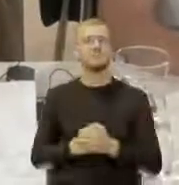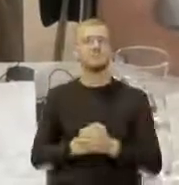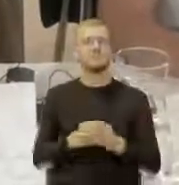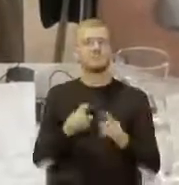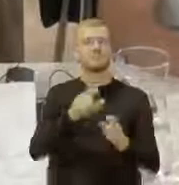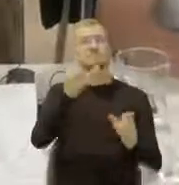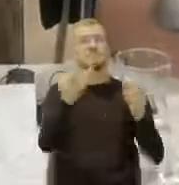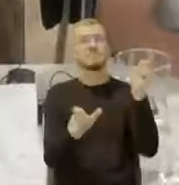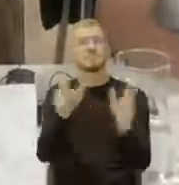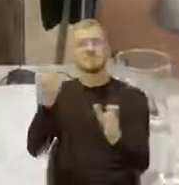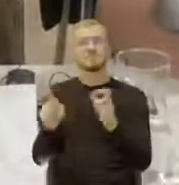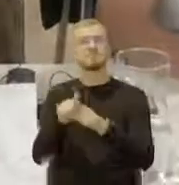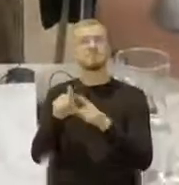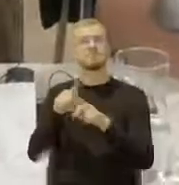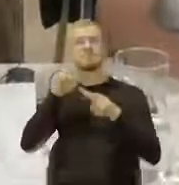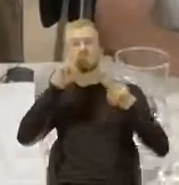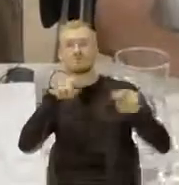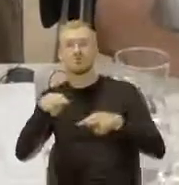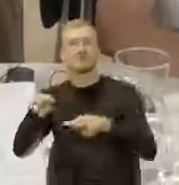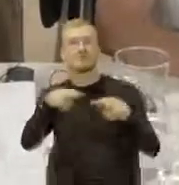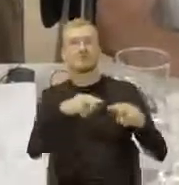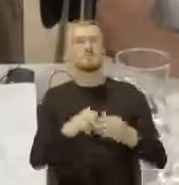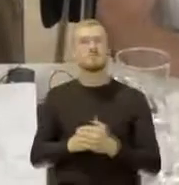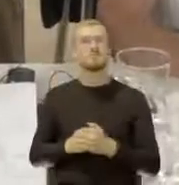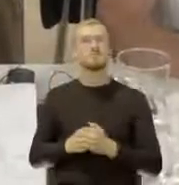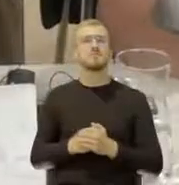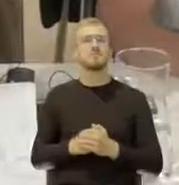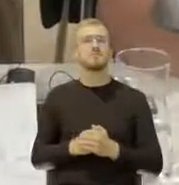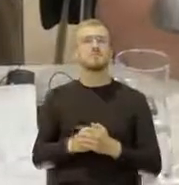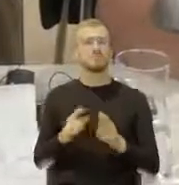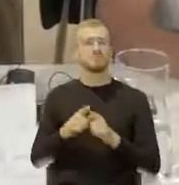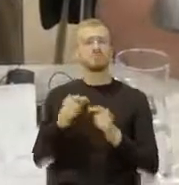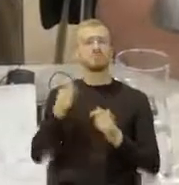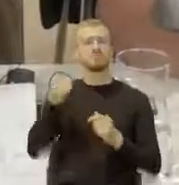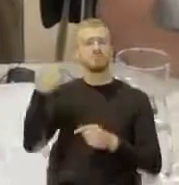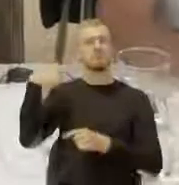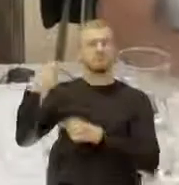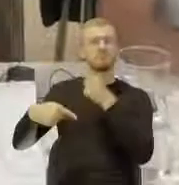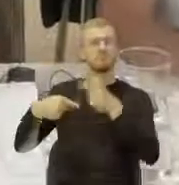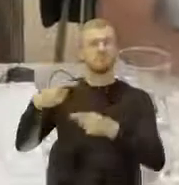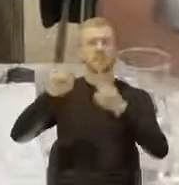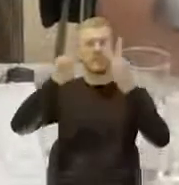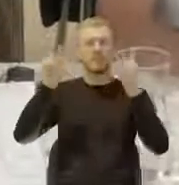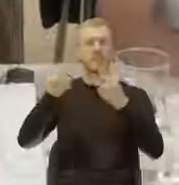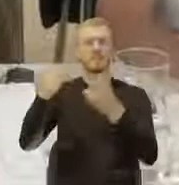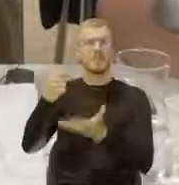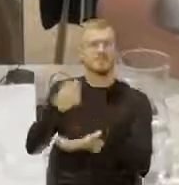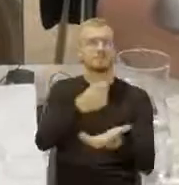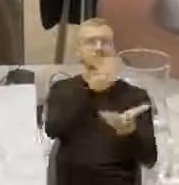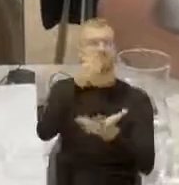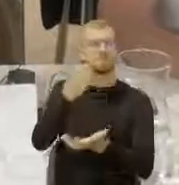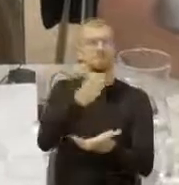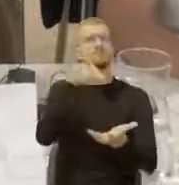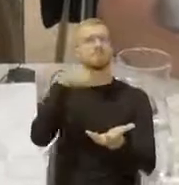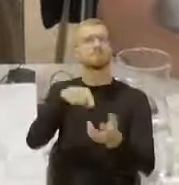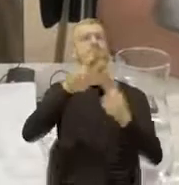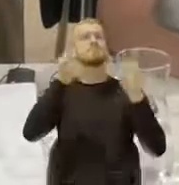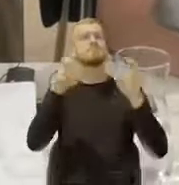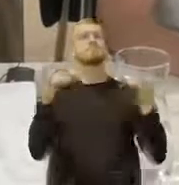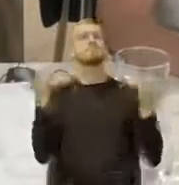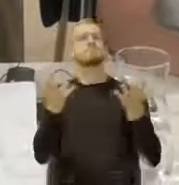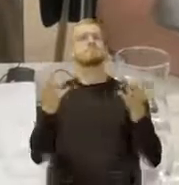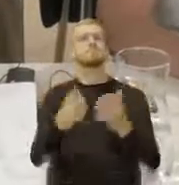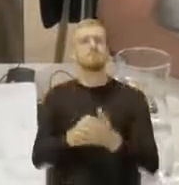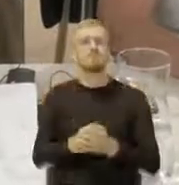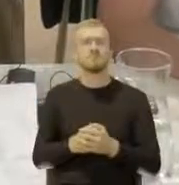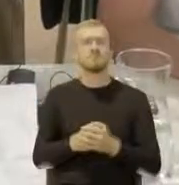about packages for the post-COVID recovery that foresee the building of infrastructure, but no